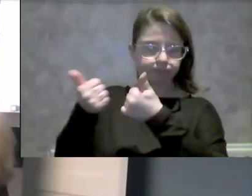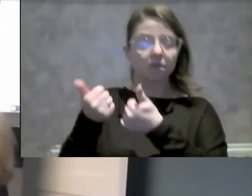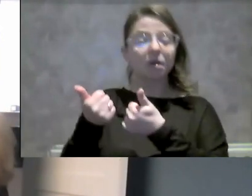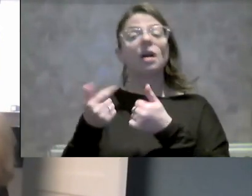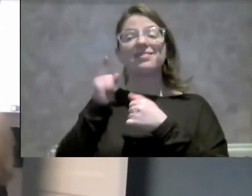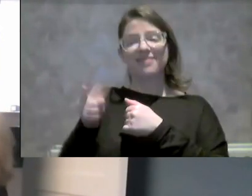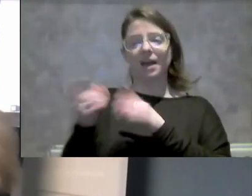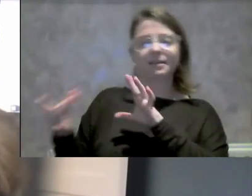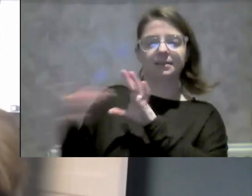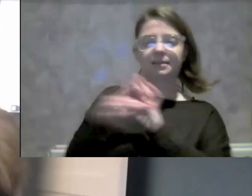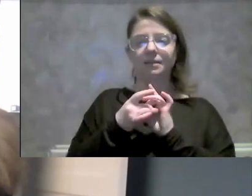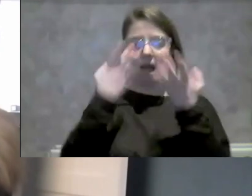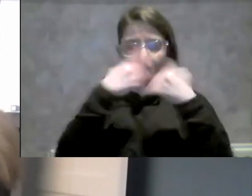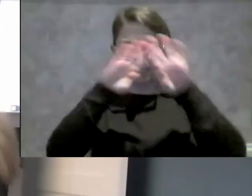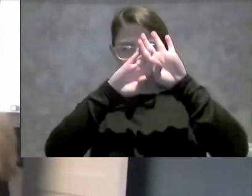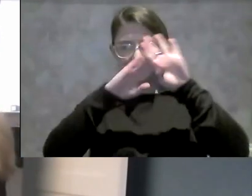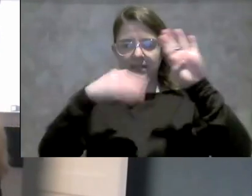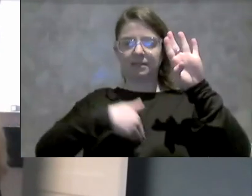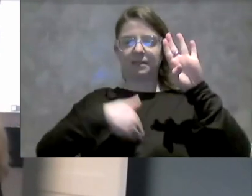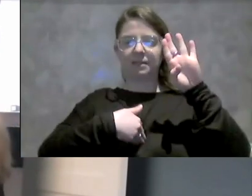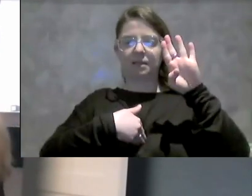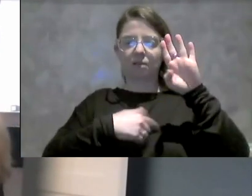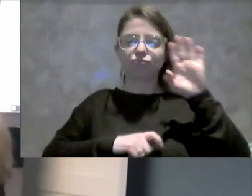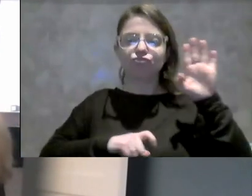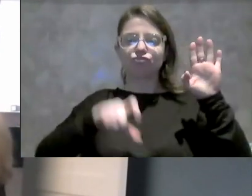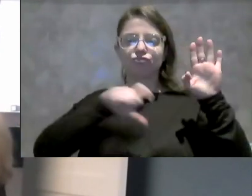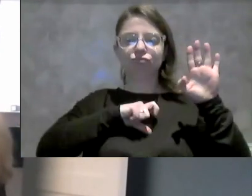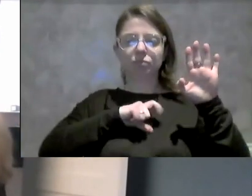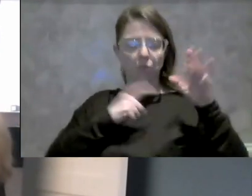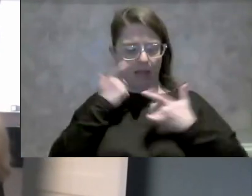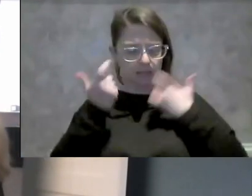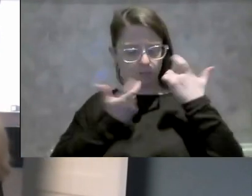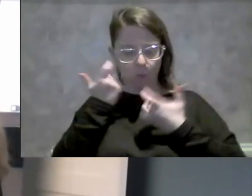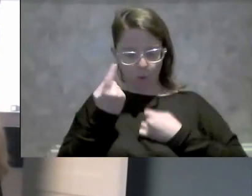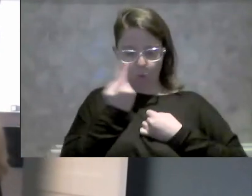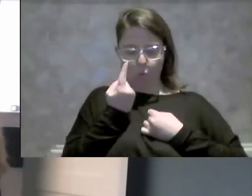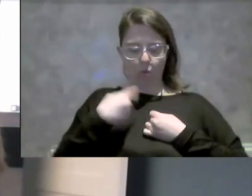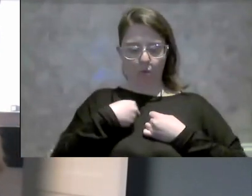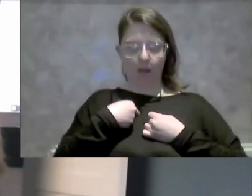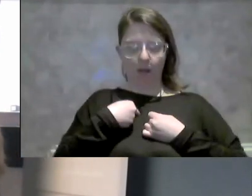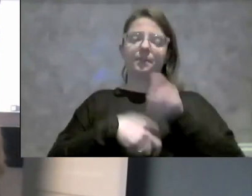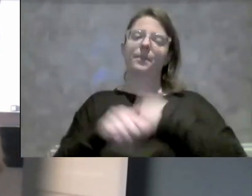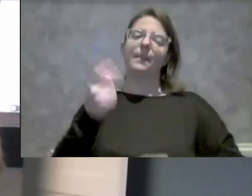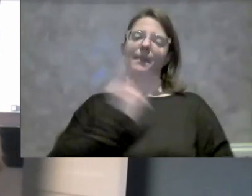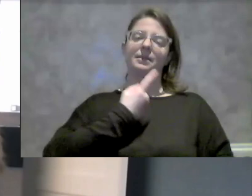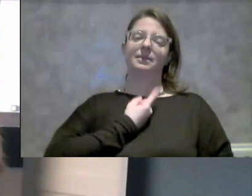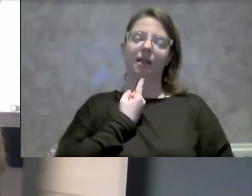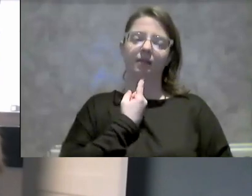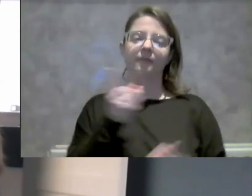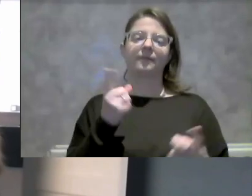me all the courage that I needed to explore who I am and be myself.